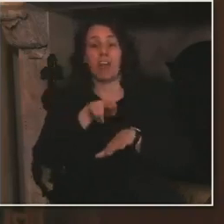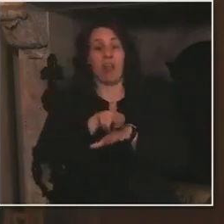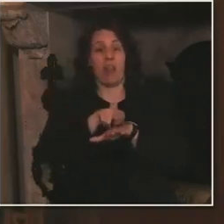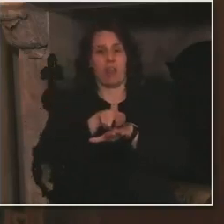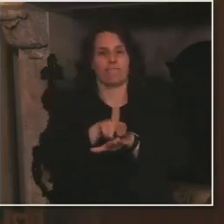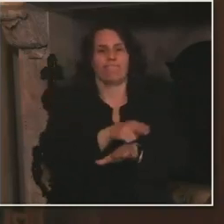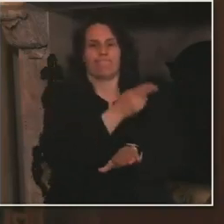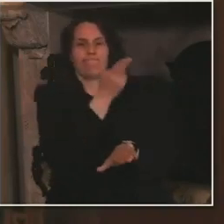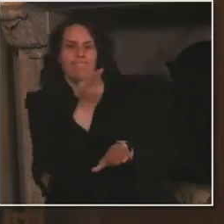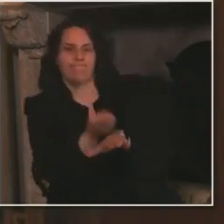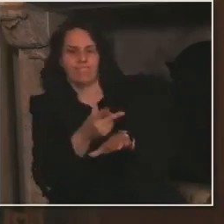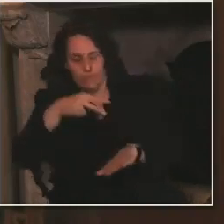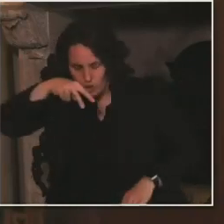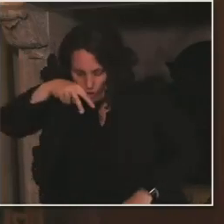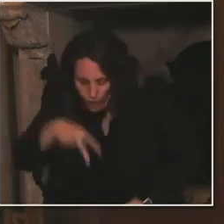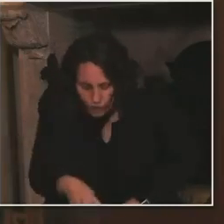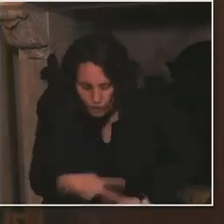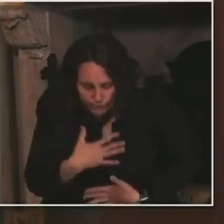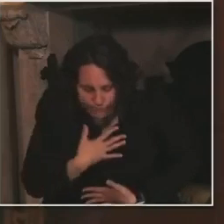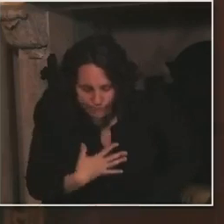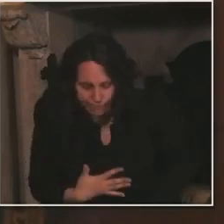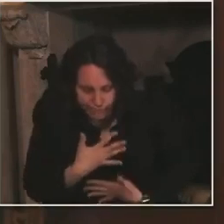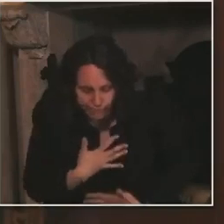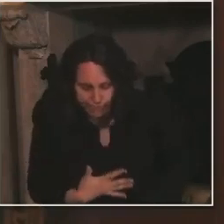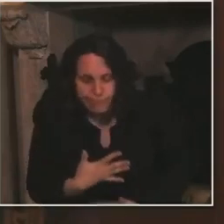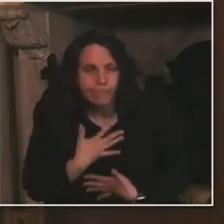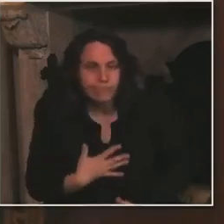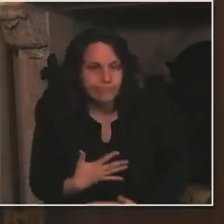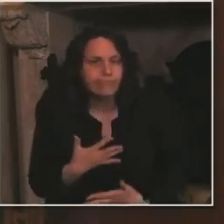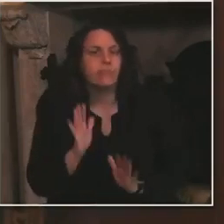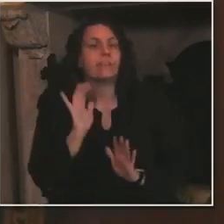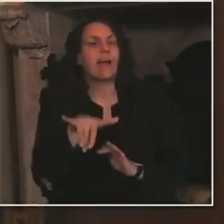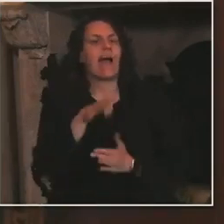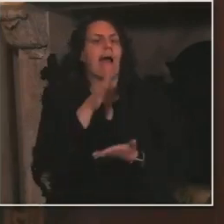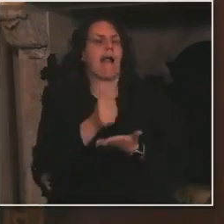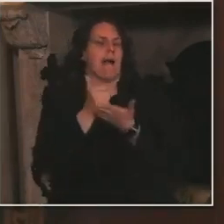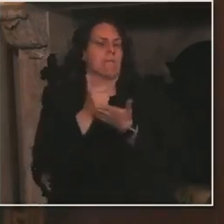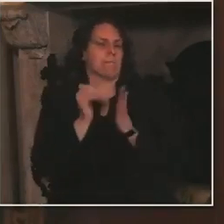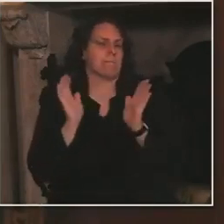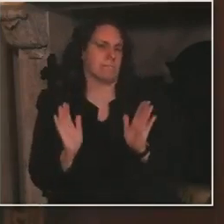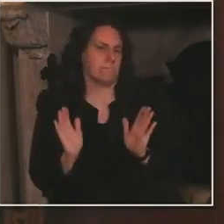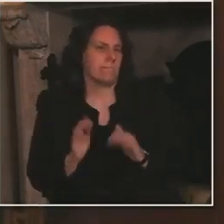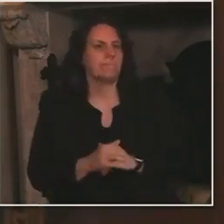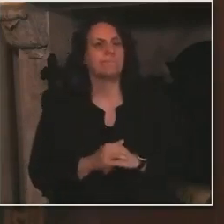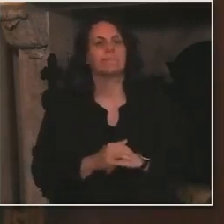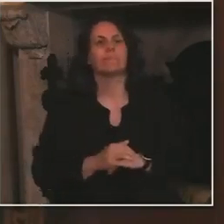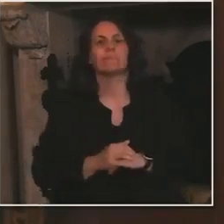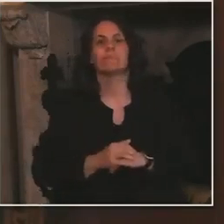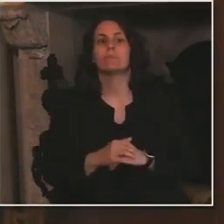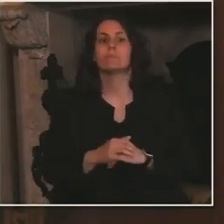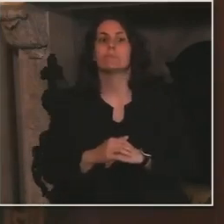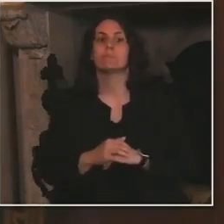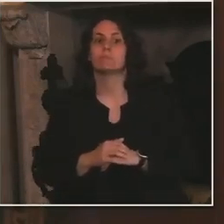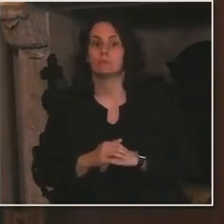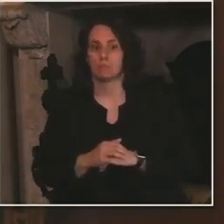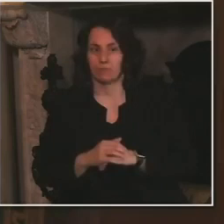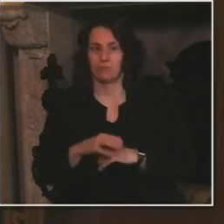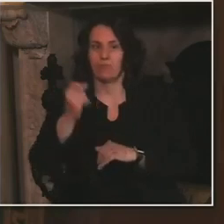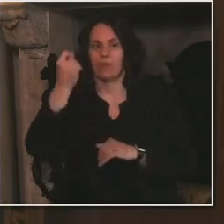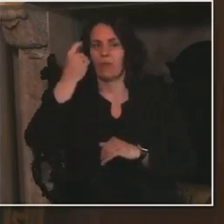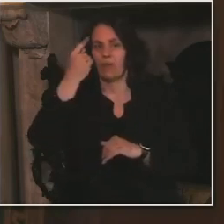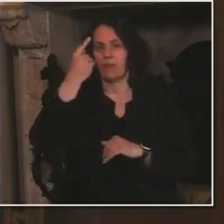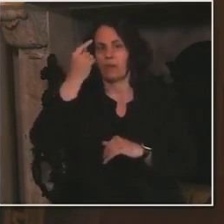will be the case that people with the most severe illness are going to be able to be supported without ventilators. So really the key driver on ventilator need is not